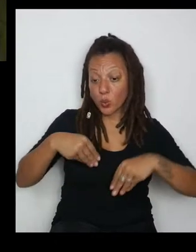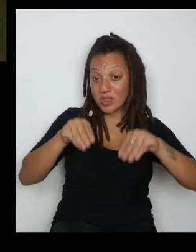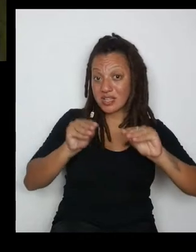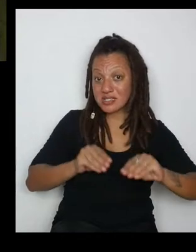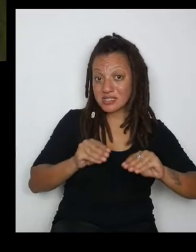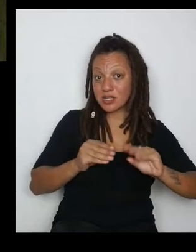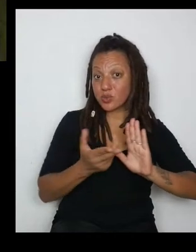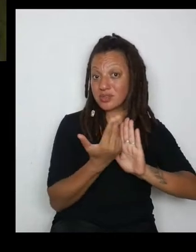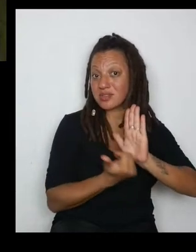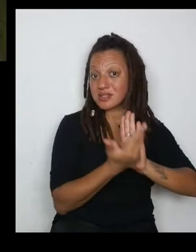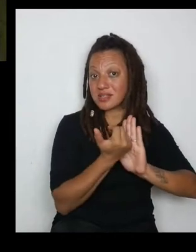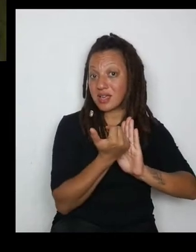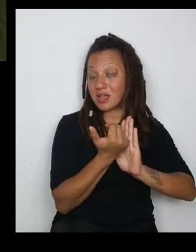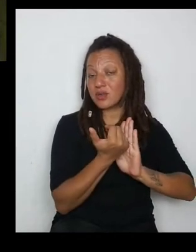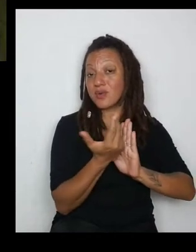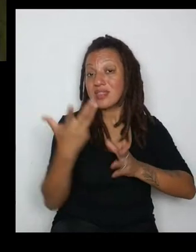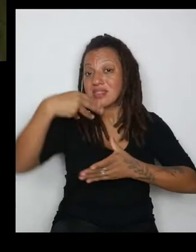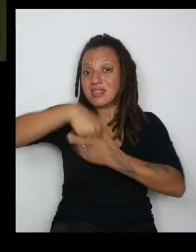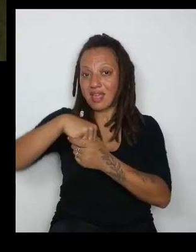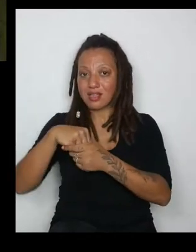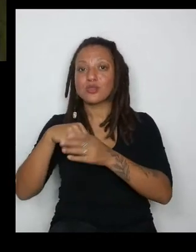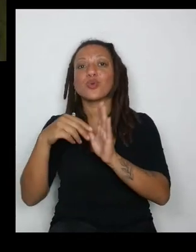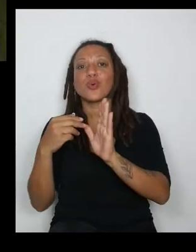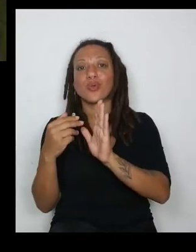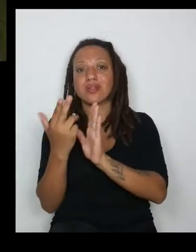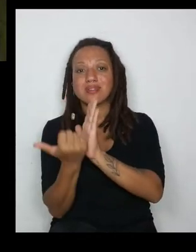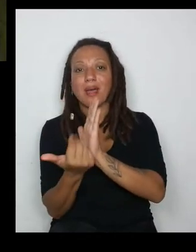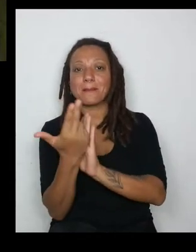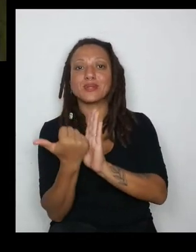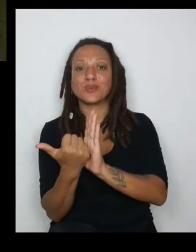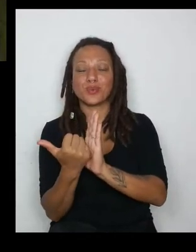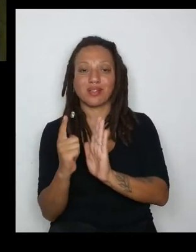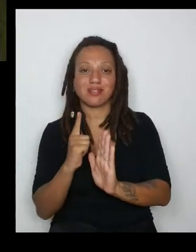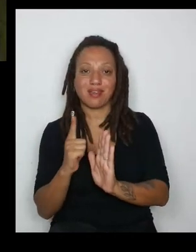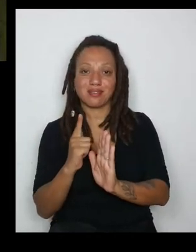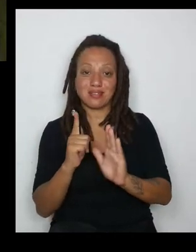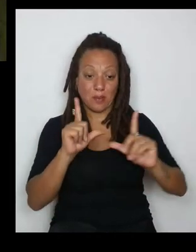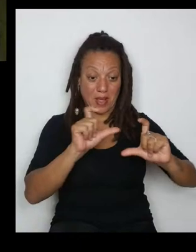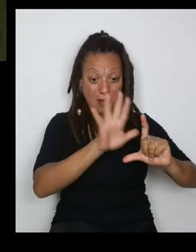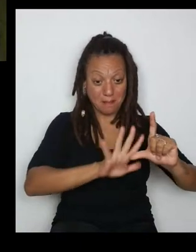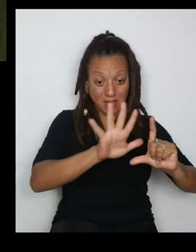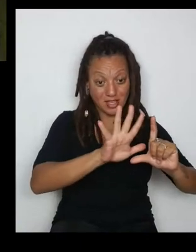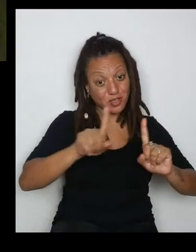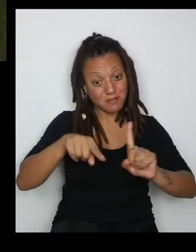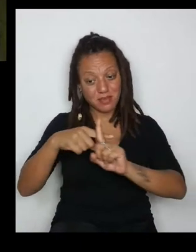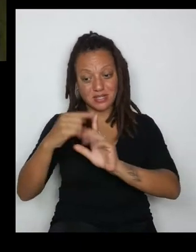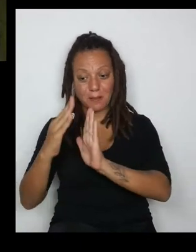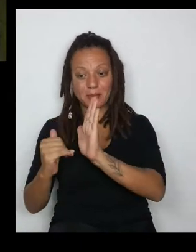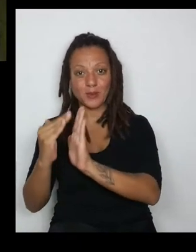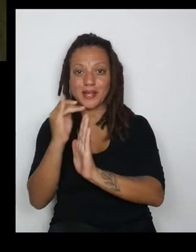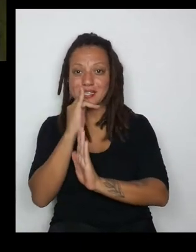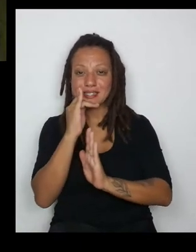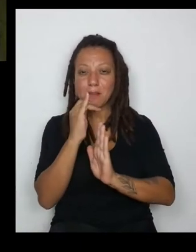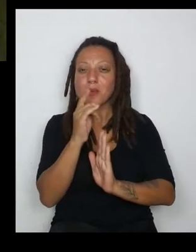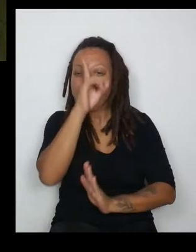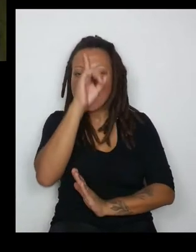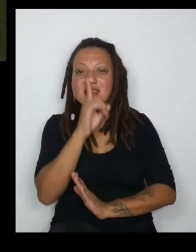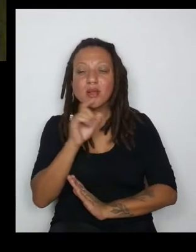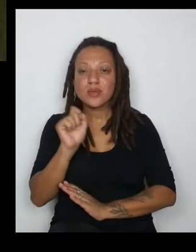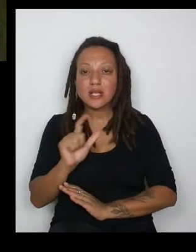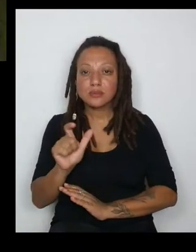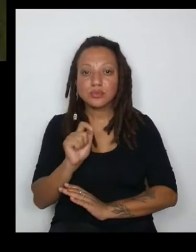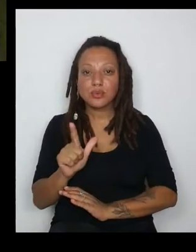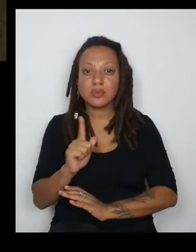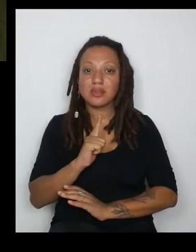in yellow echoes the frame of the um of the of the room of the attic room and all sorts of things around